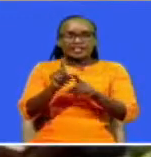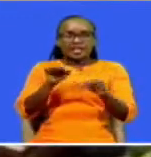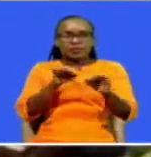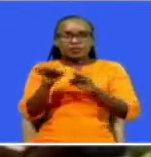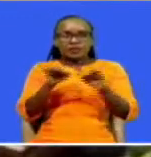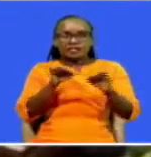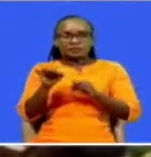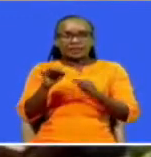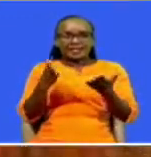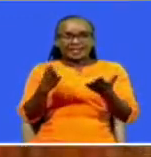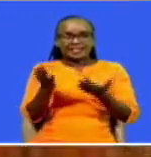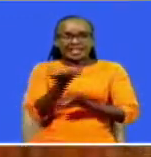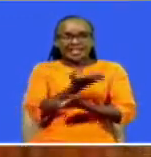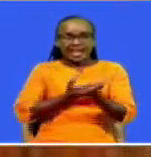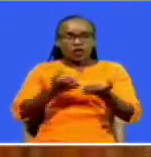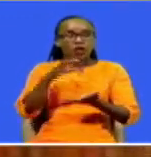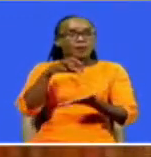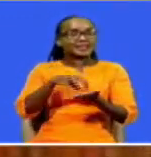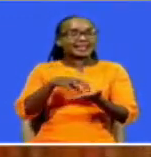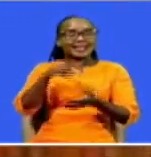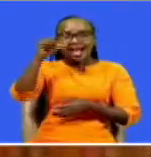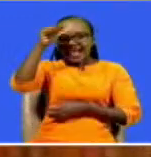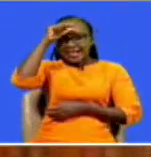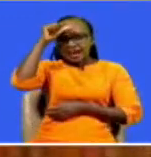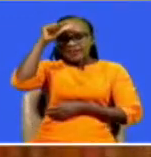the state of the economy. The government